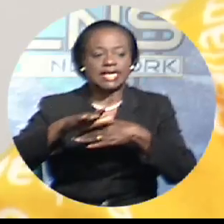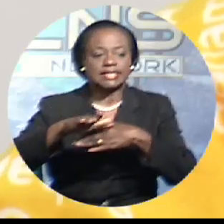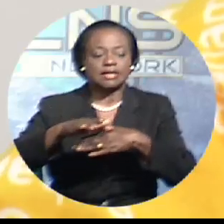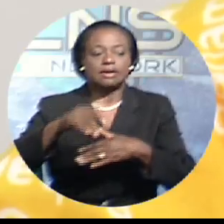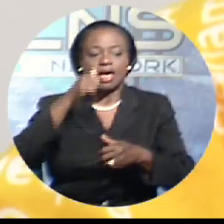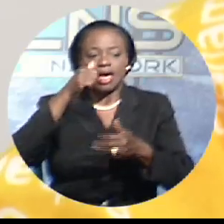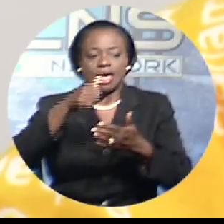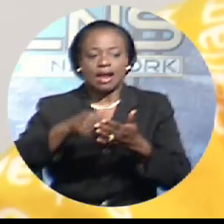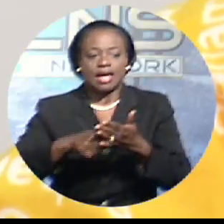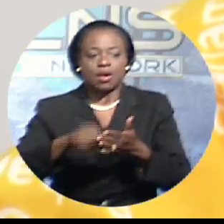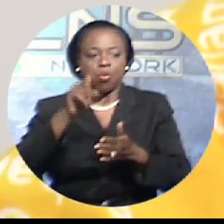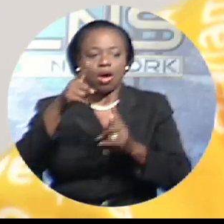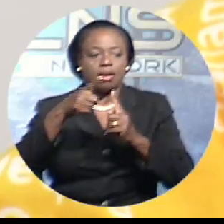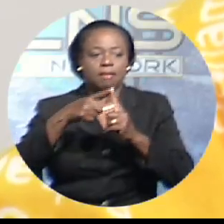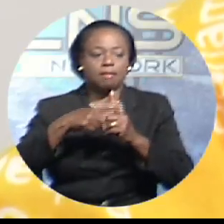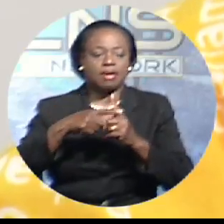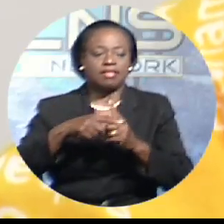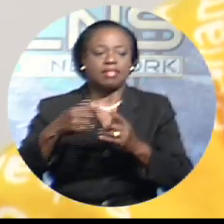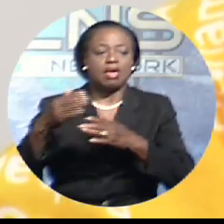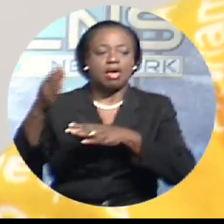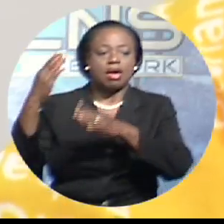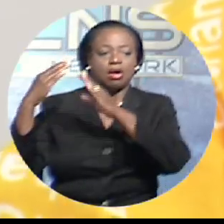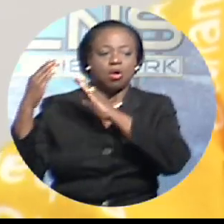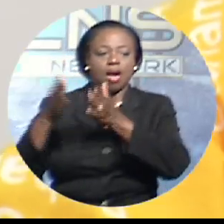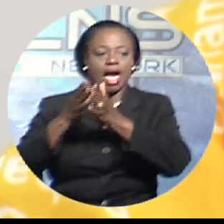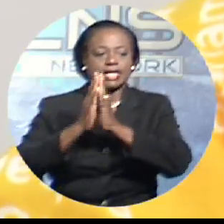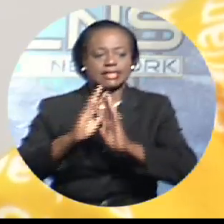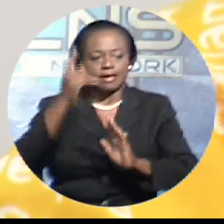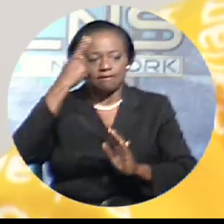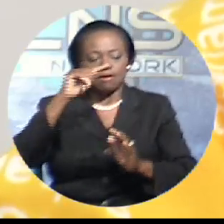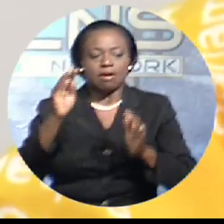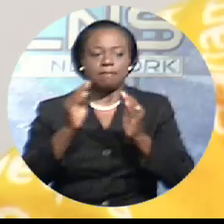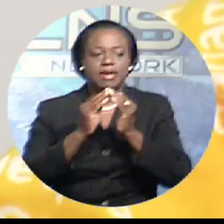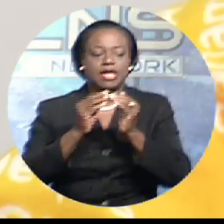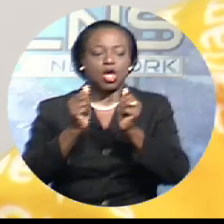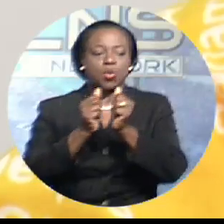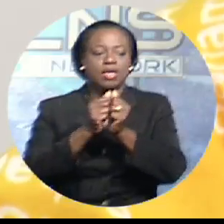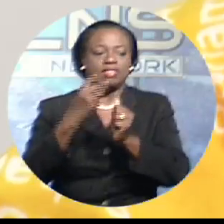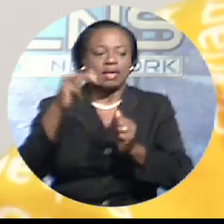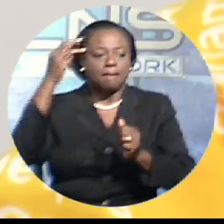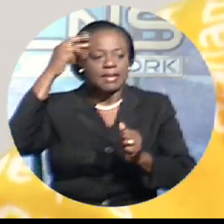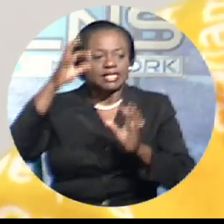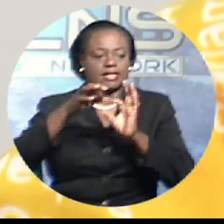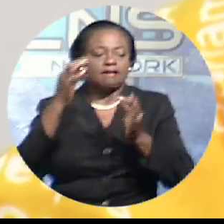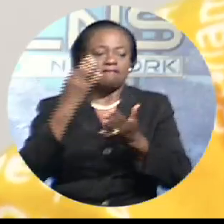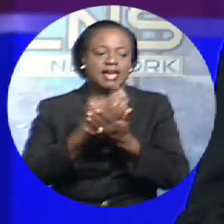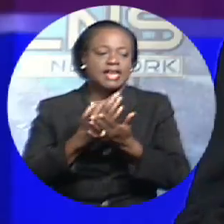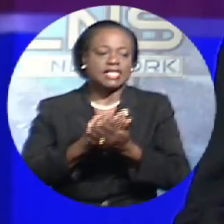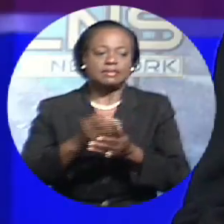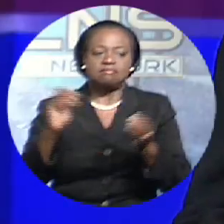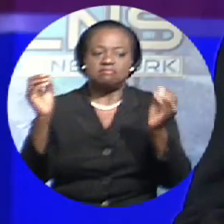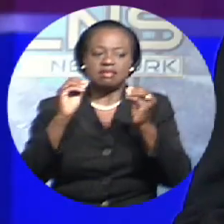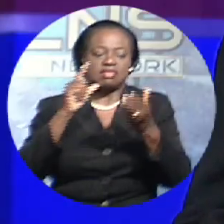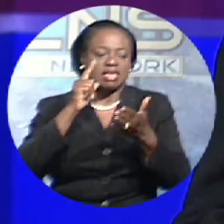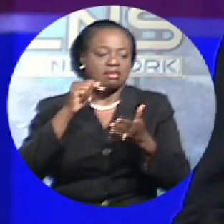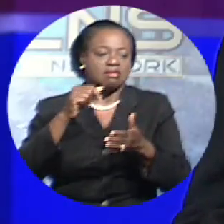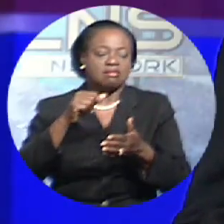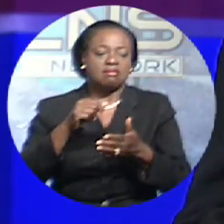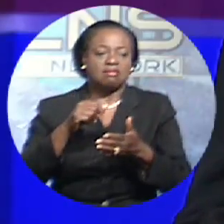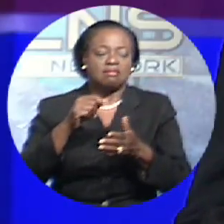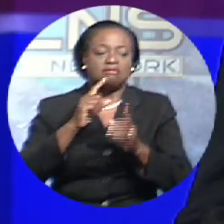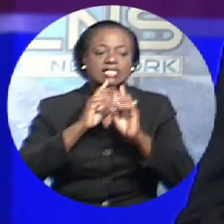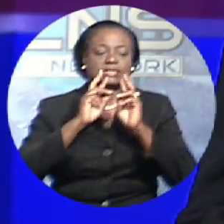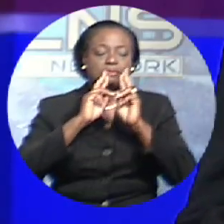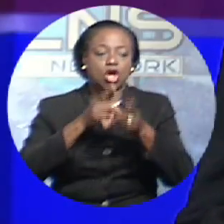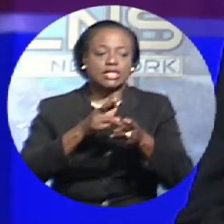meeting from the people from the Ministry of Finance, and so far we haven't received an answer yet. Now, in addition to